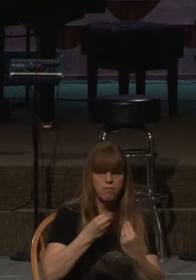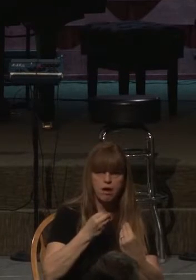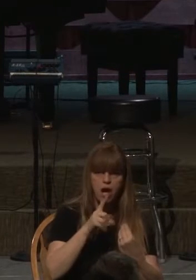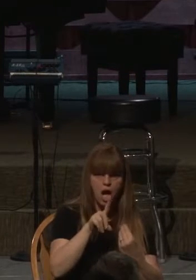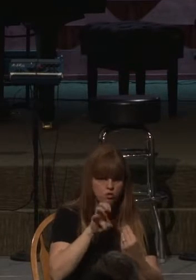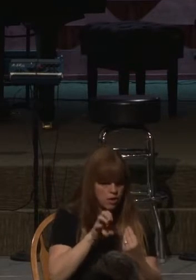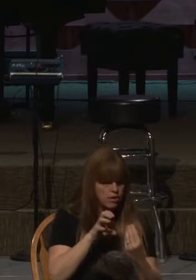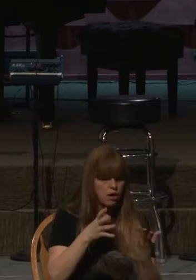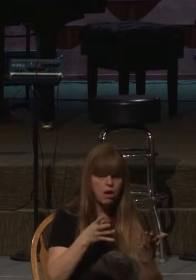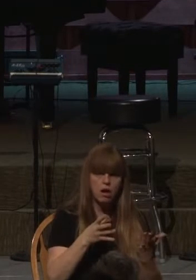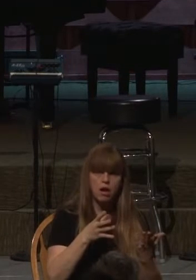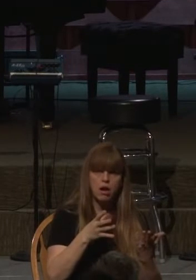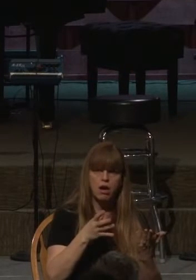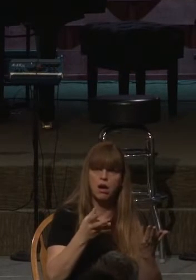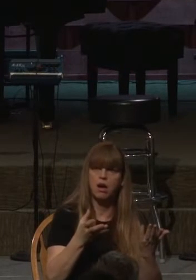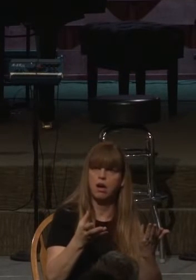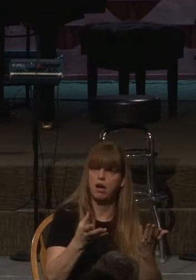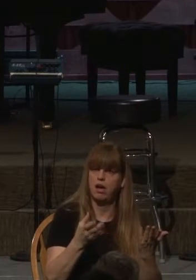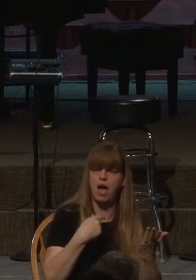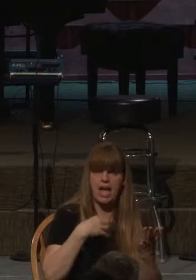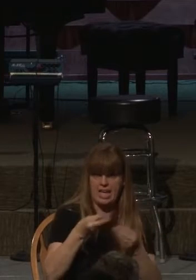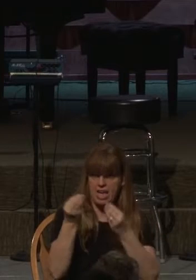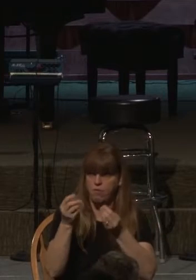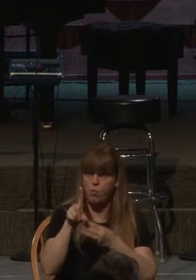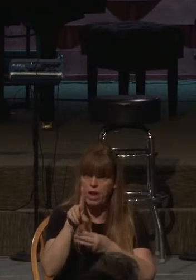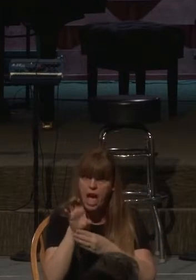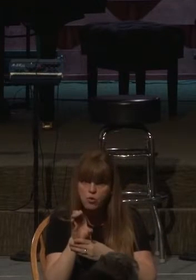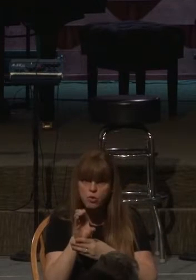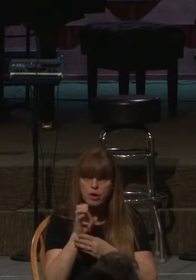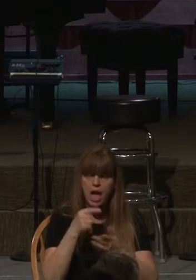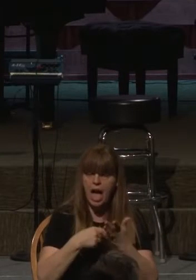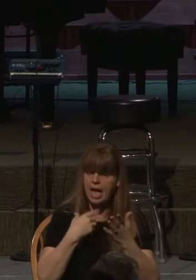I sow 100, I get what?